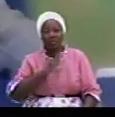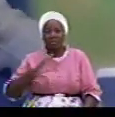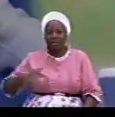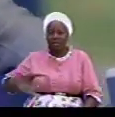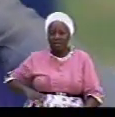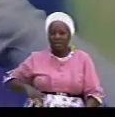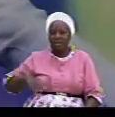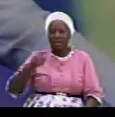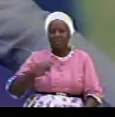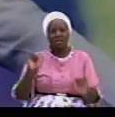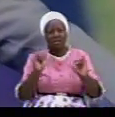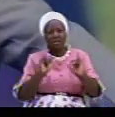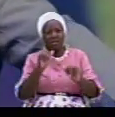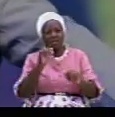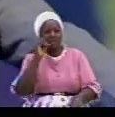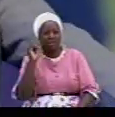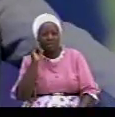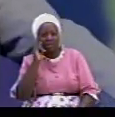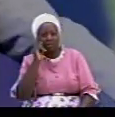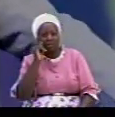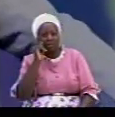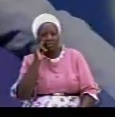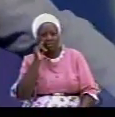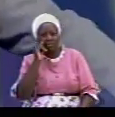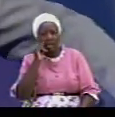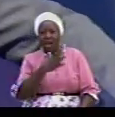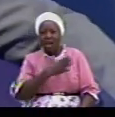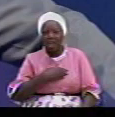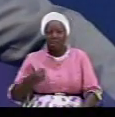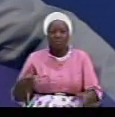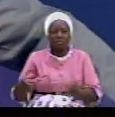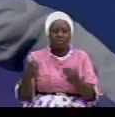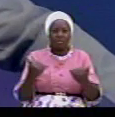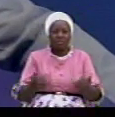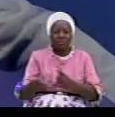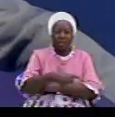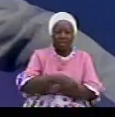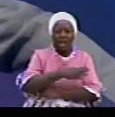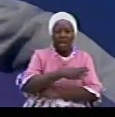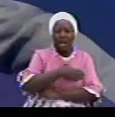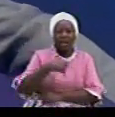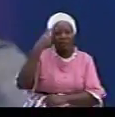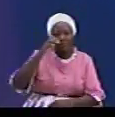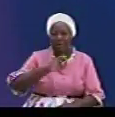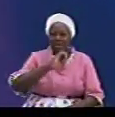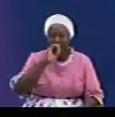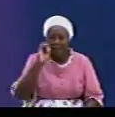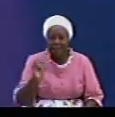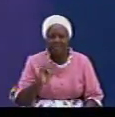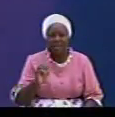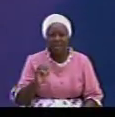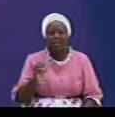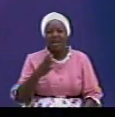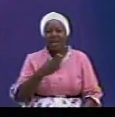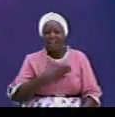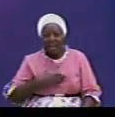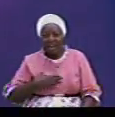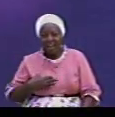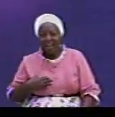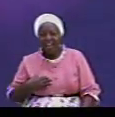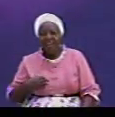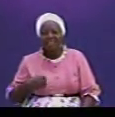same yesterday and today and forever. And I